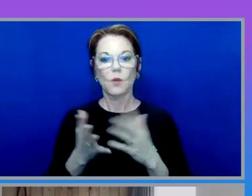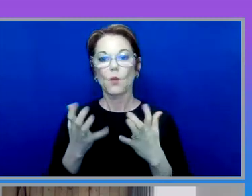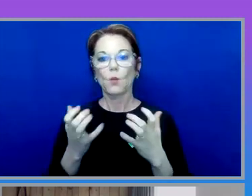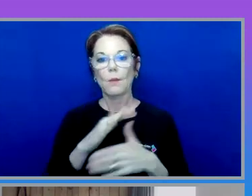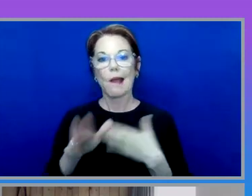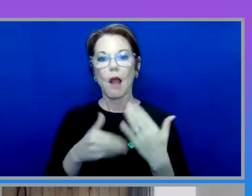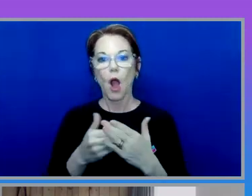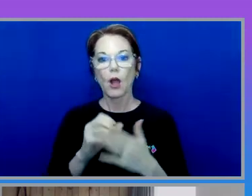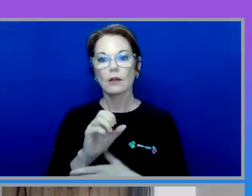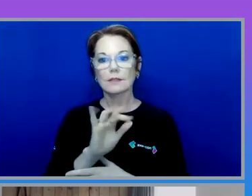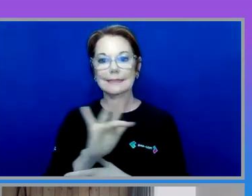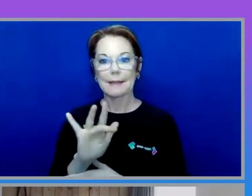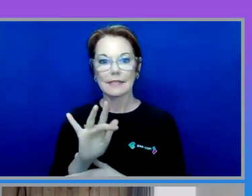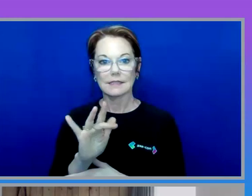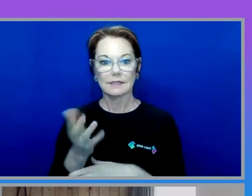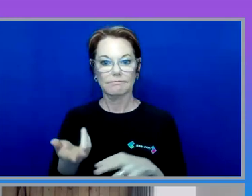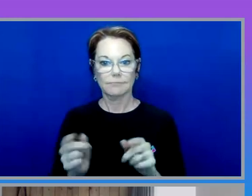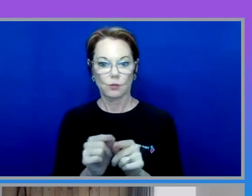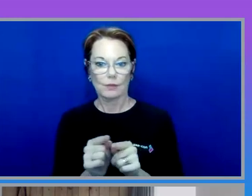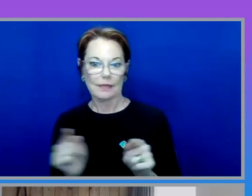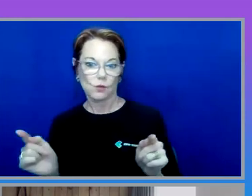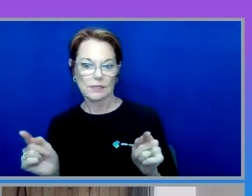of spacing for text.